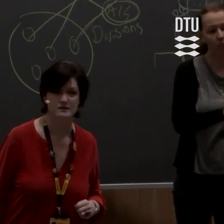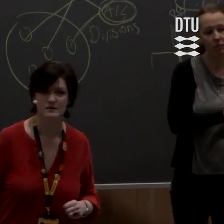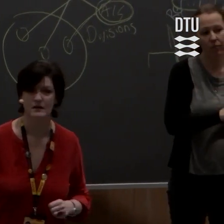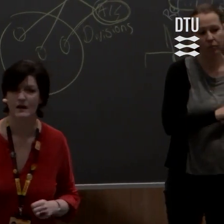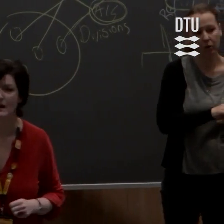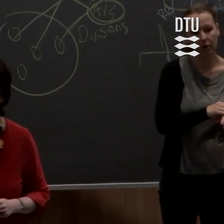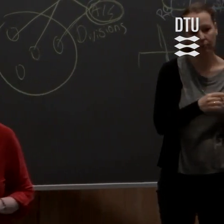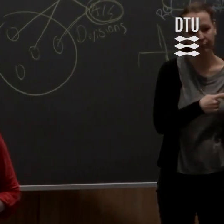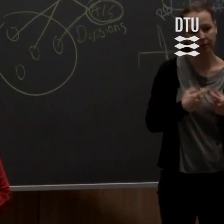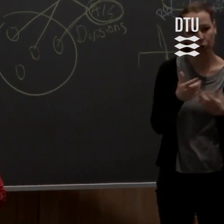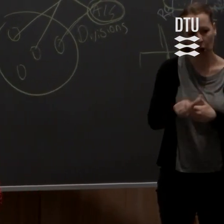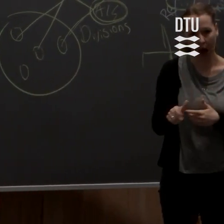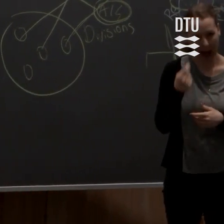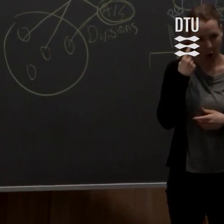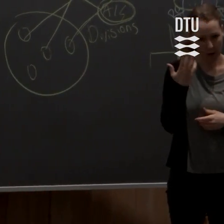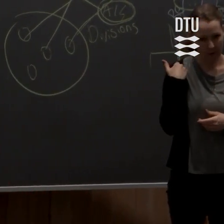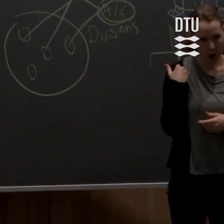customers?